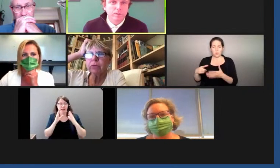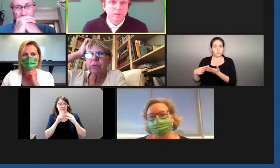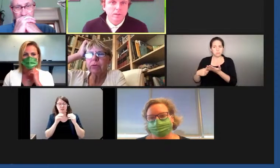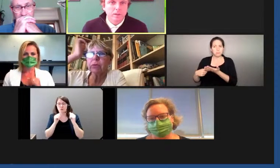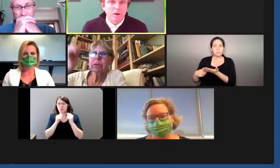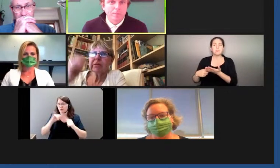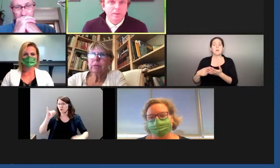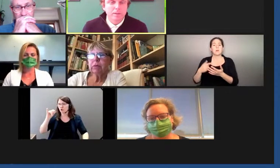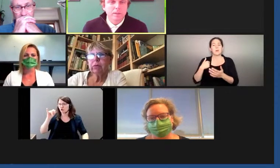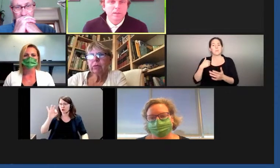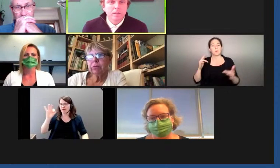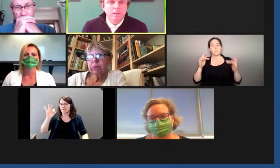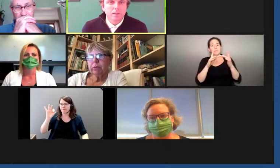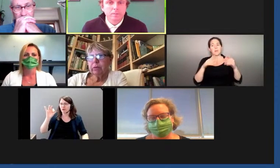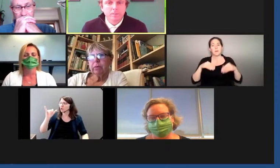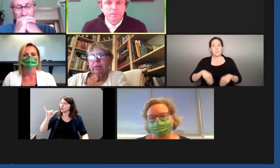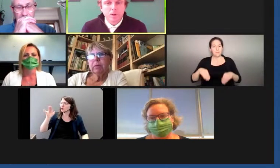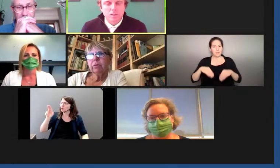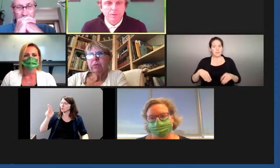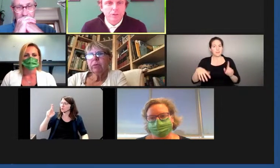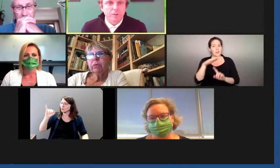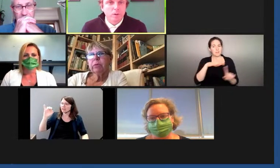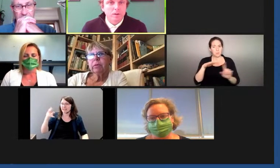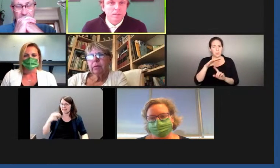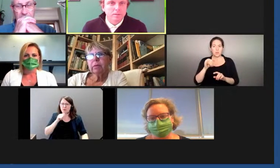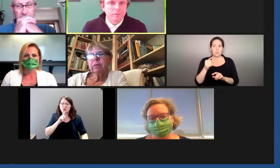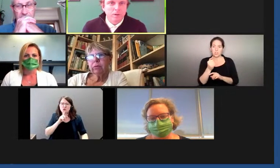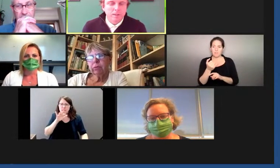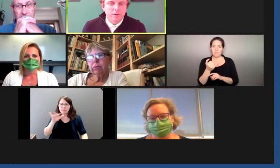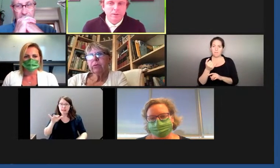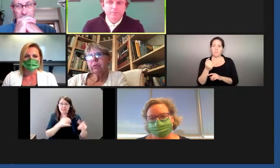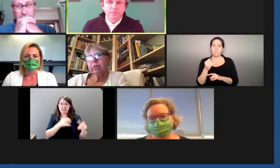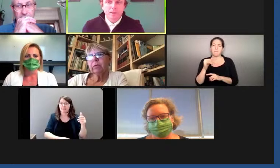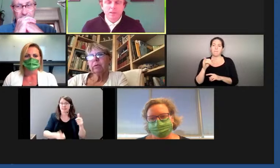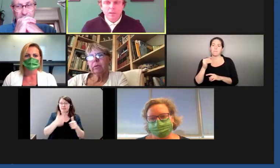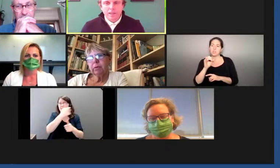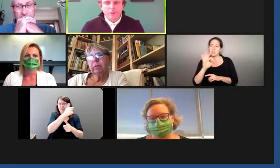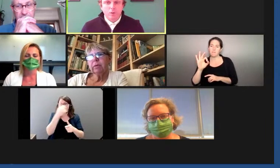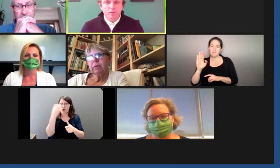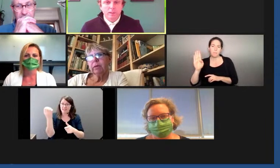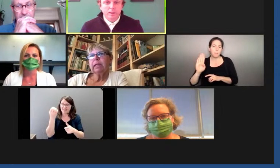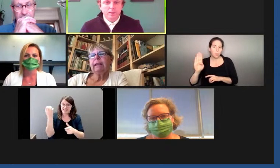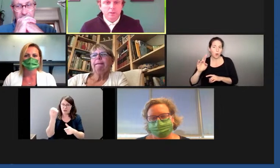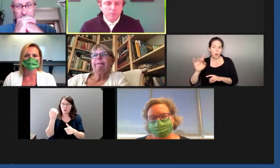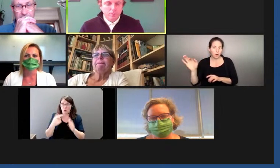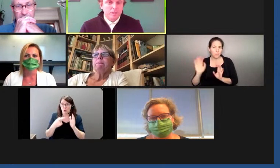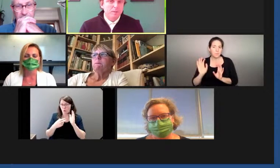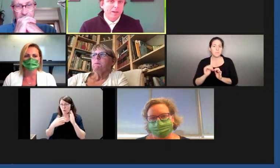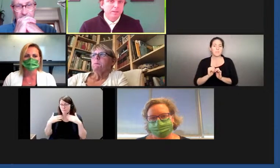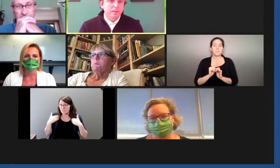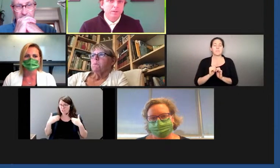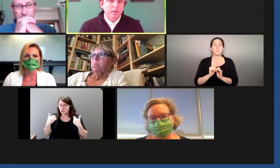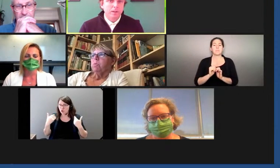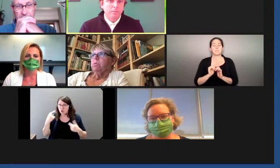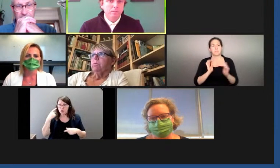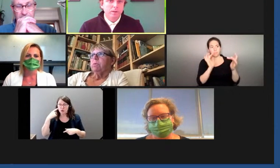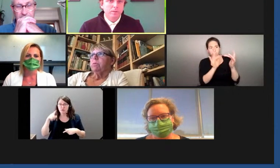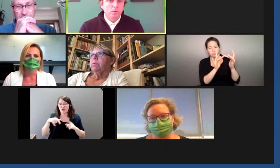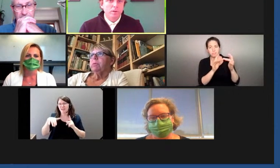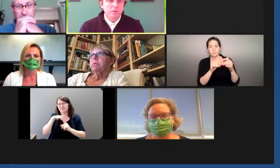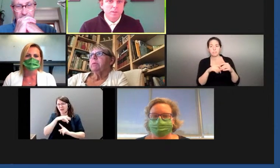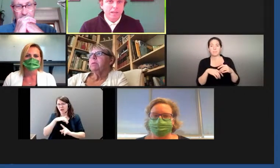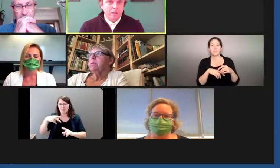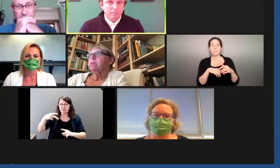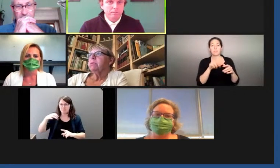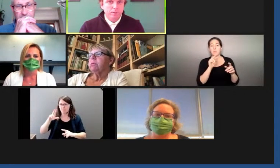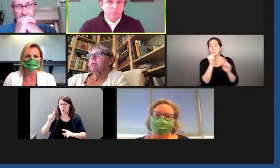of Environment, Conservation and Parks for Ontario. And I know that, you know, from his perspective, their